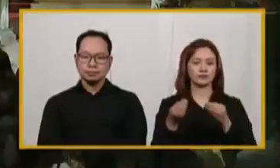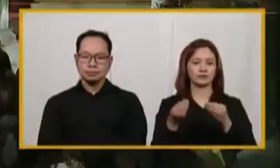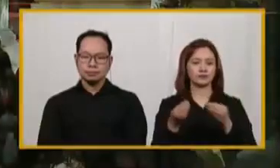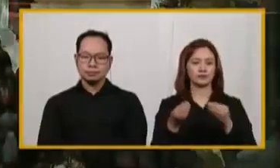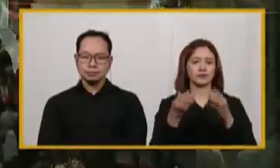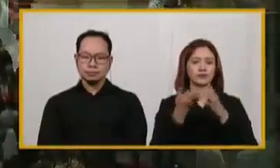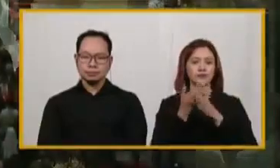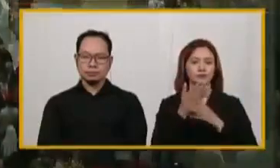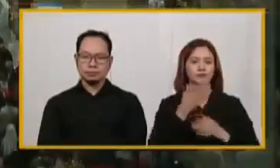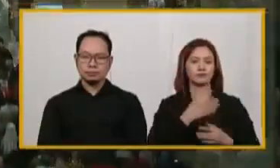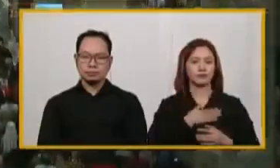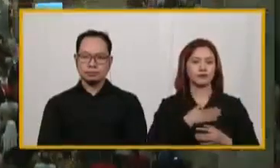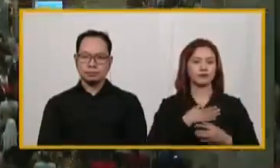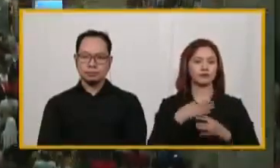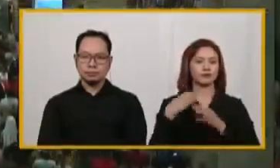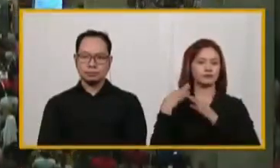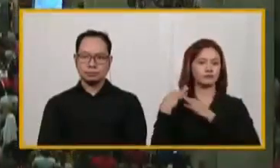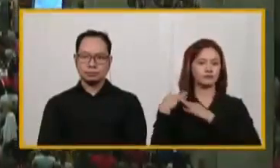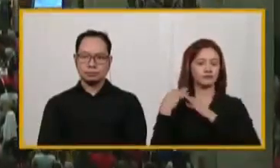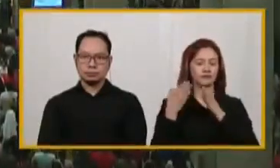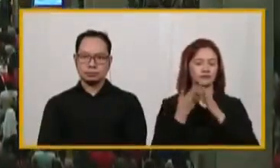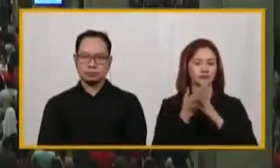do,